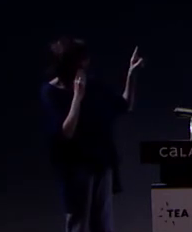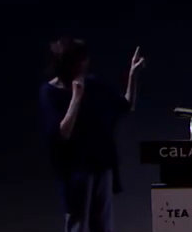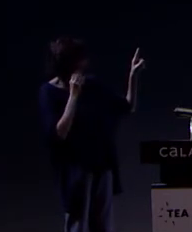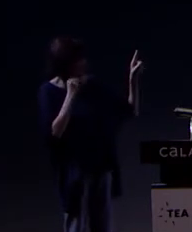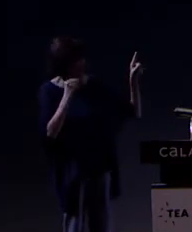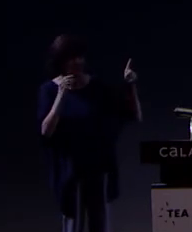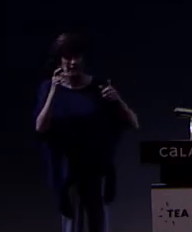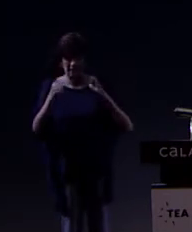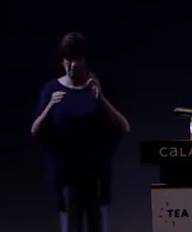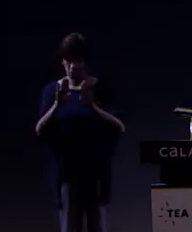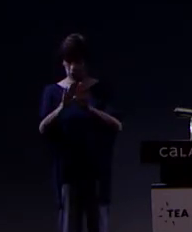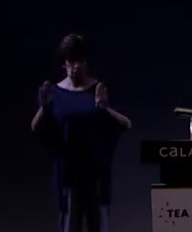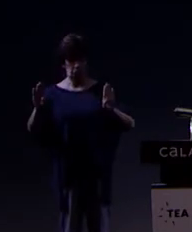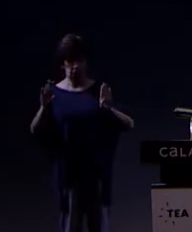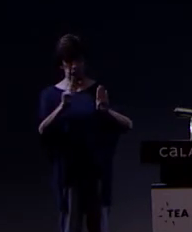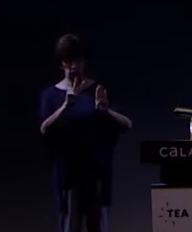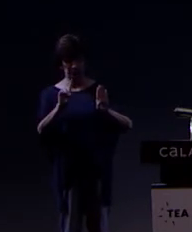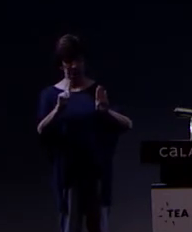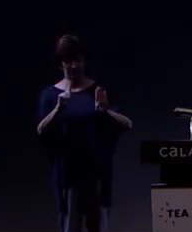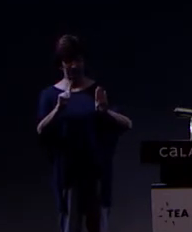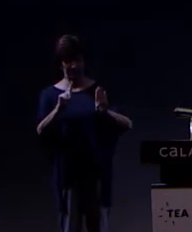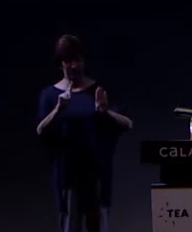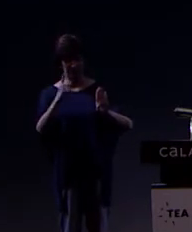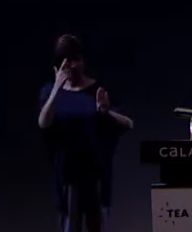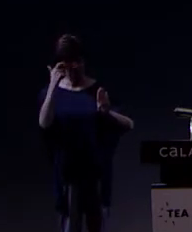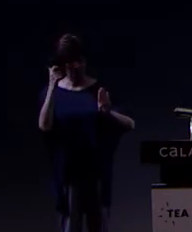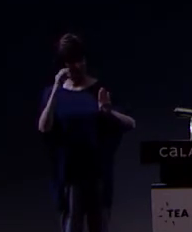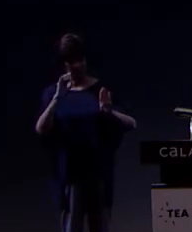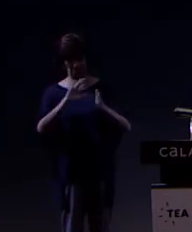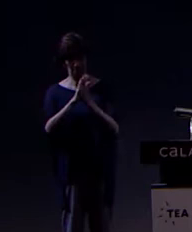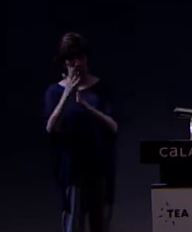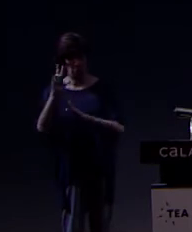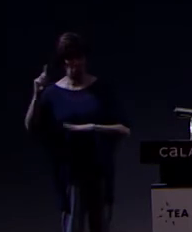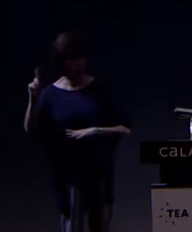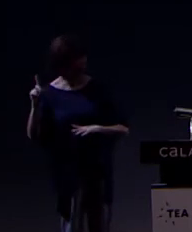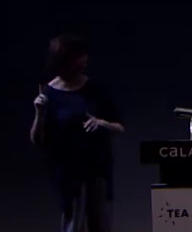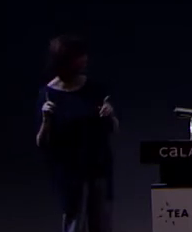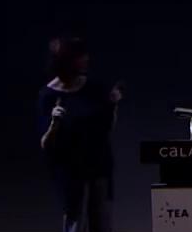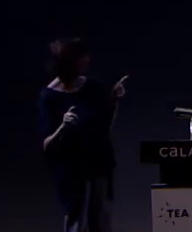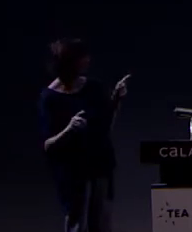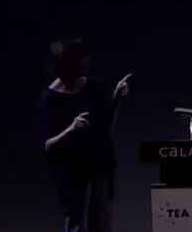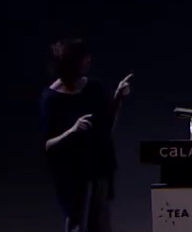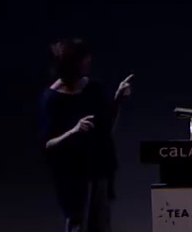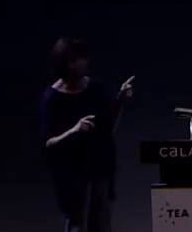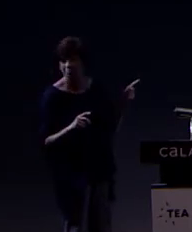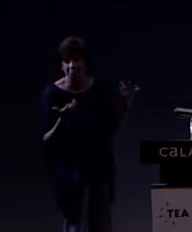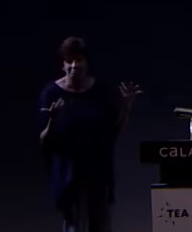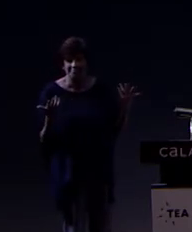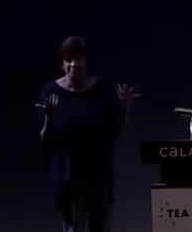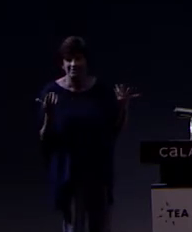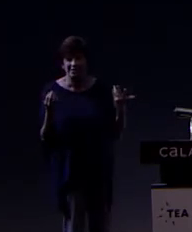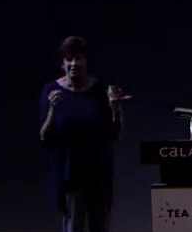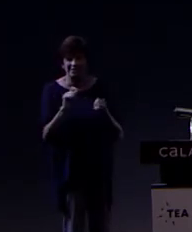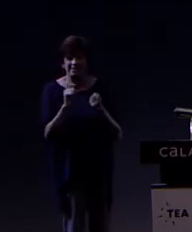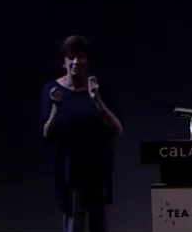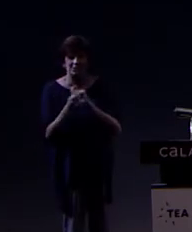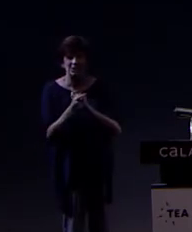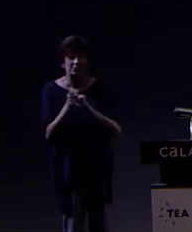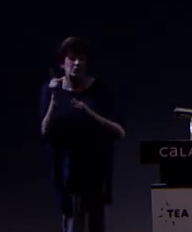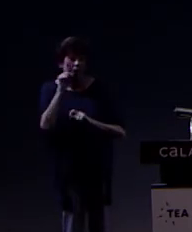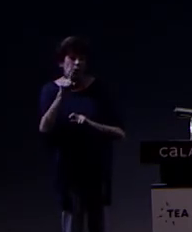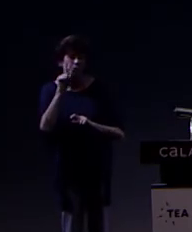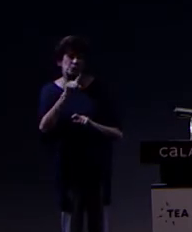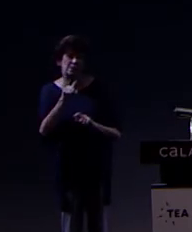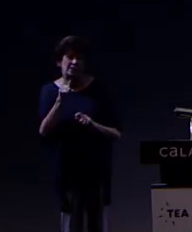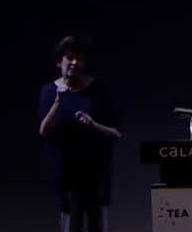or enjoyed through a two-dimensional medium, because as soon as you get into three-dimensional space, the illusion gets shattered. Even